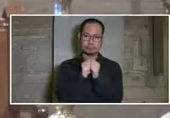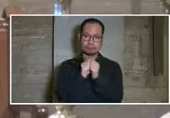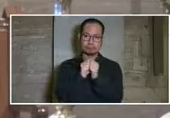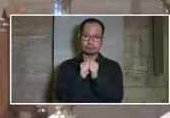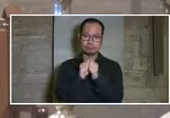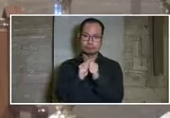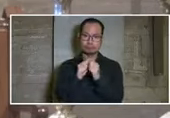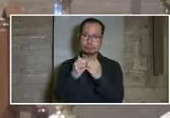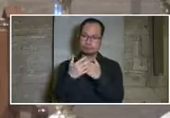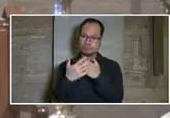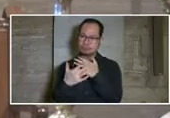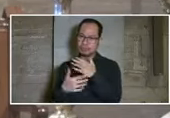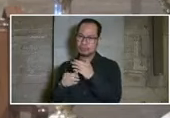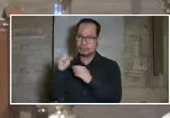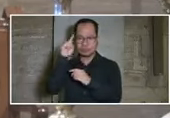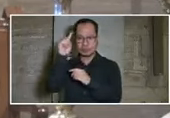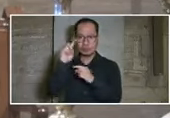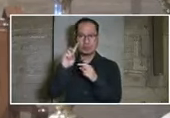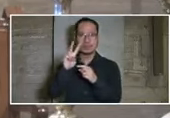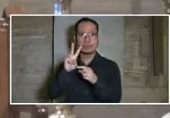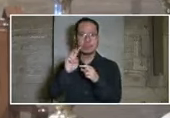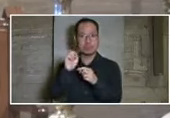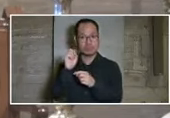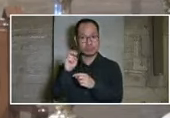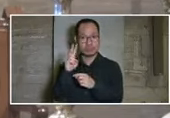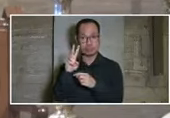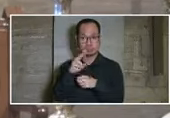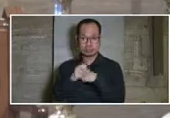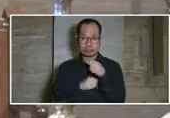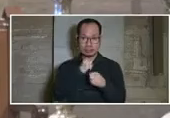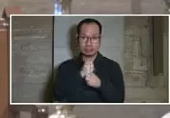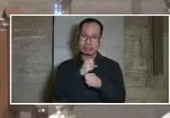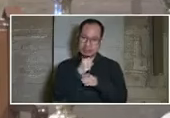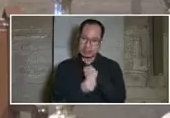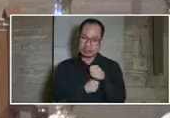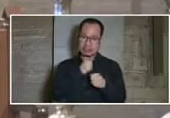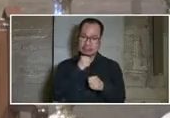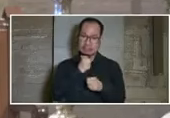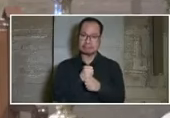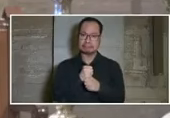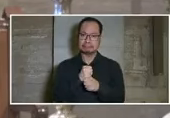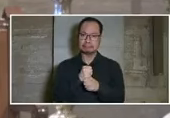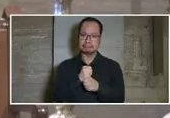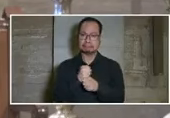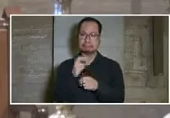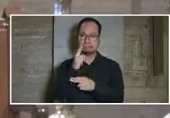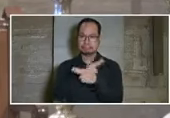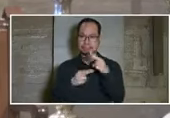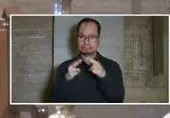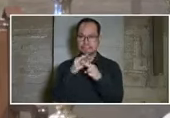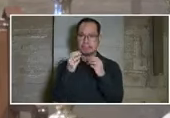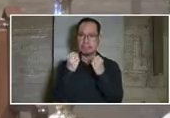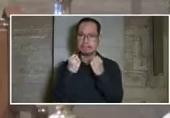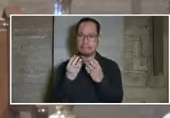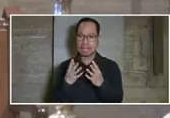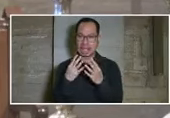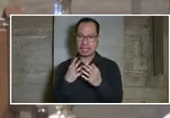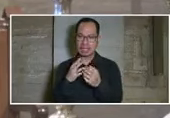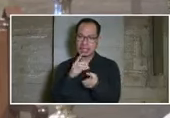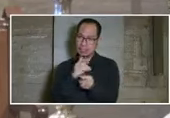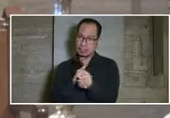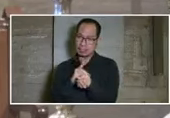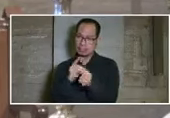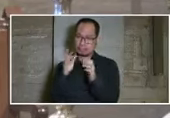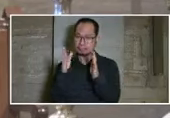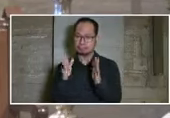hemorrhages for 12 years. She had suffered greatly at the hands of many doctors and